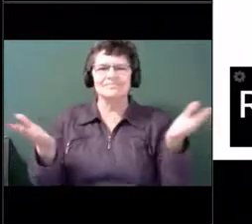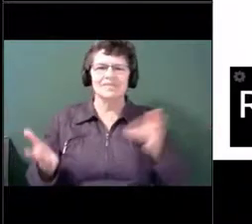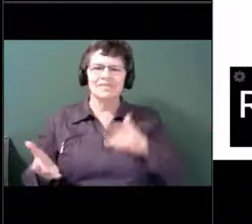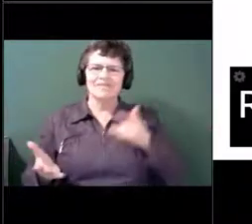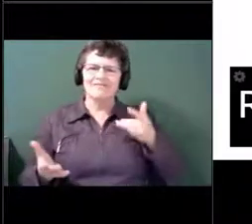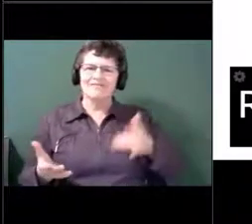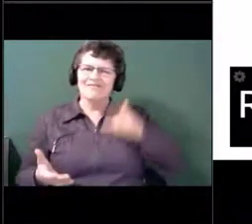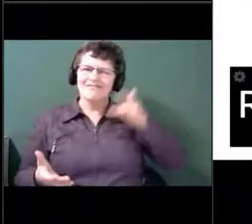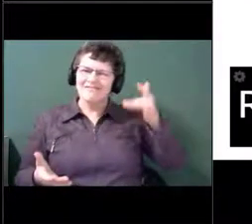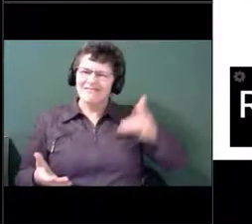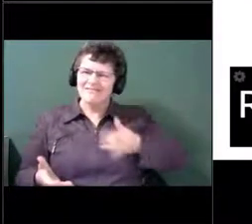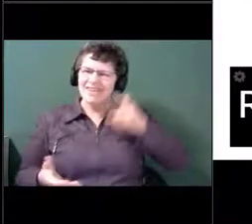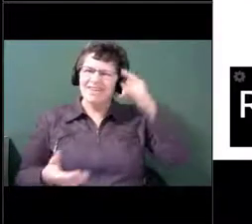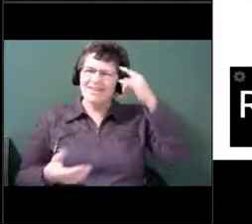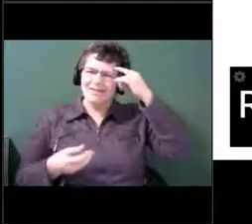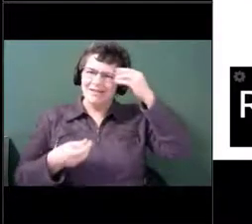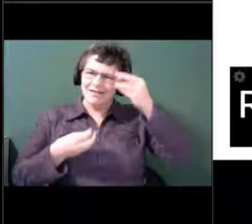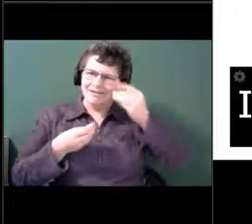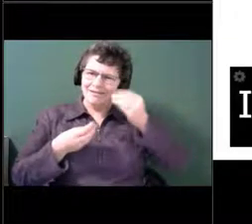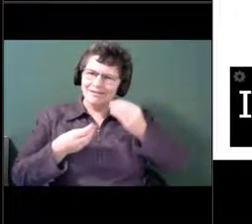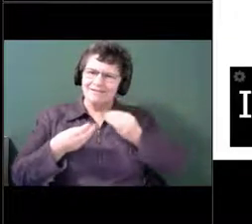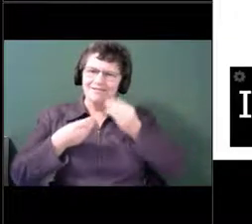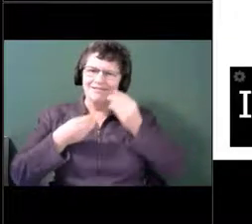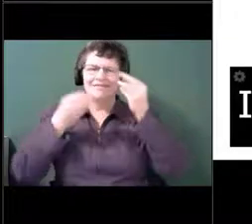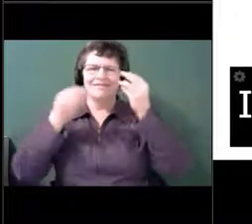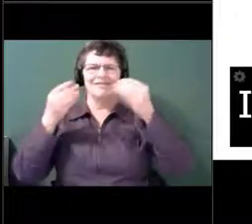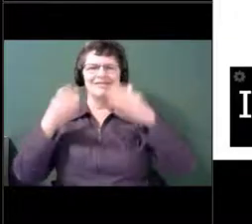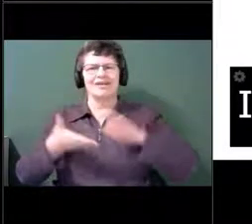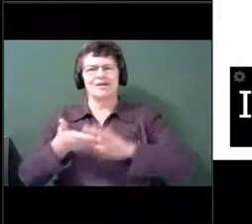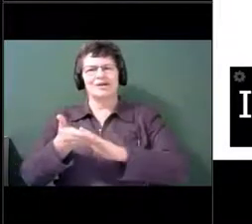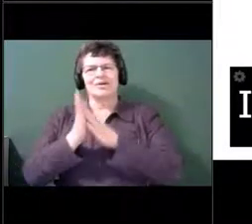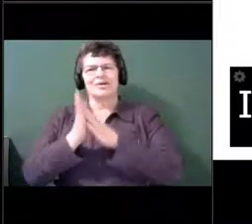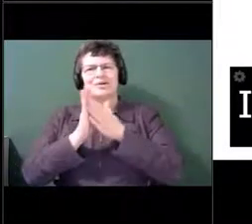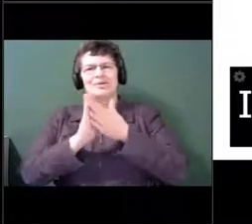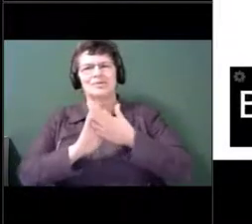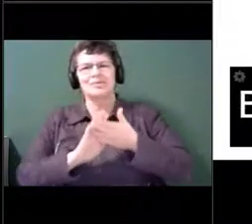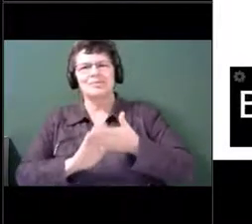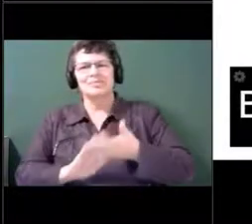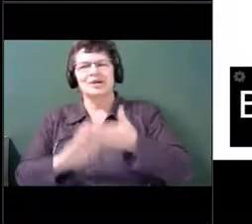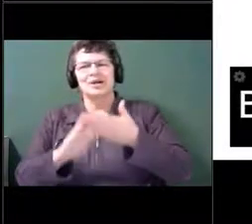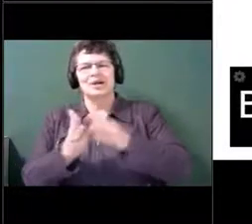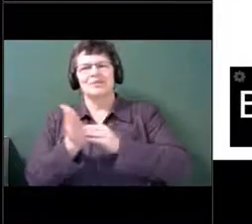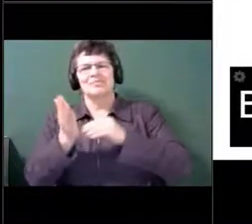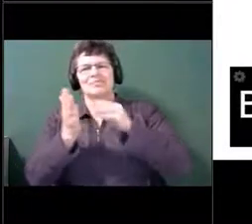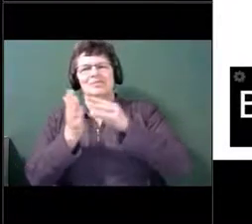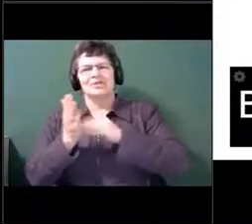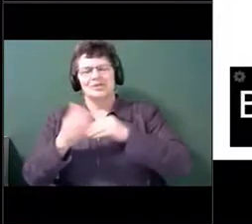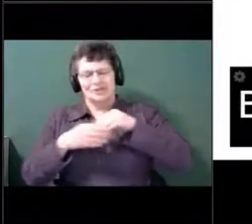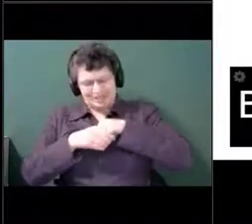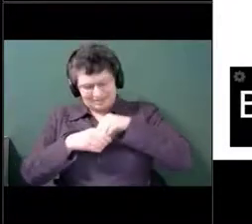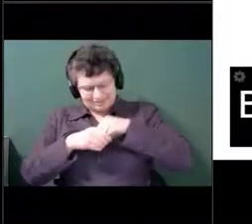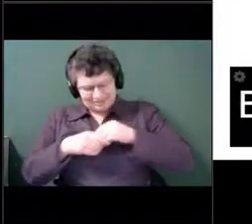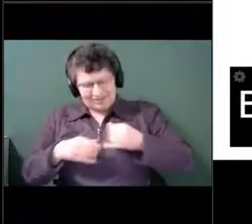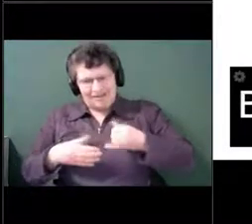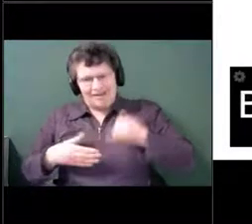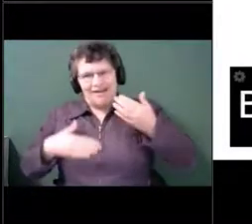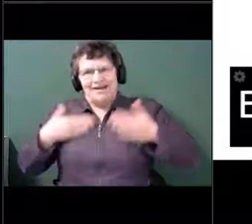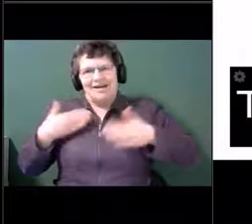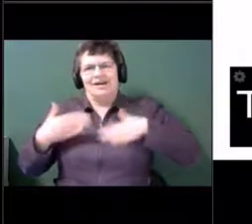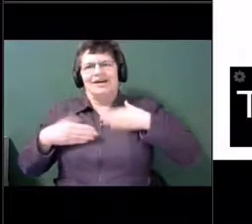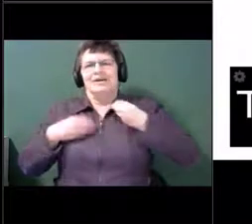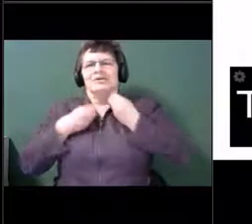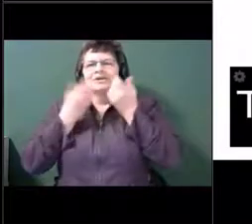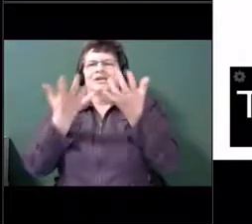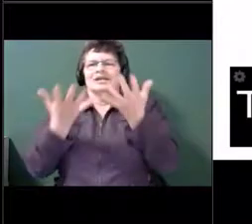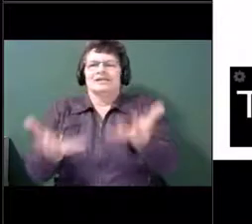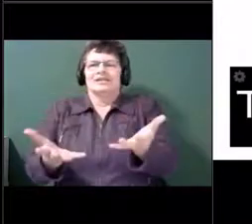allow ourselves to begin our journey of joyous discovery of that inner joy. And that's what art's done